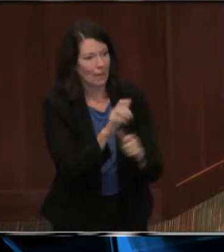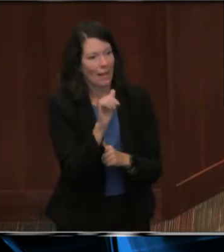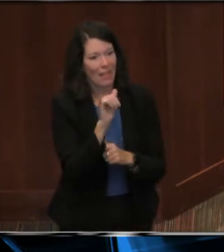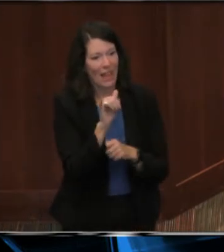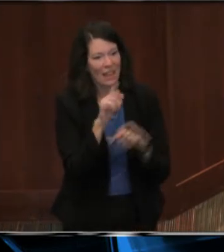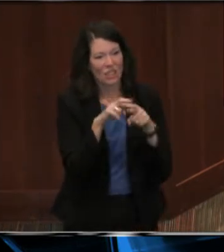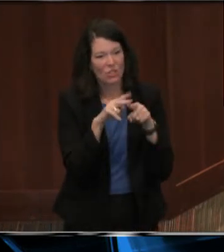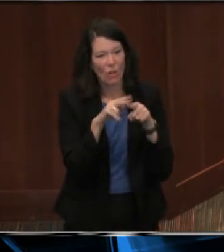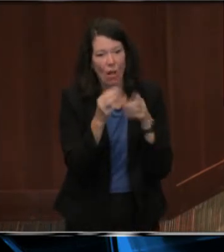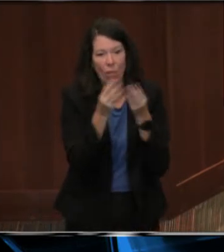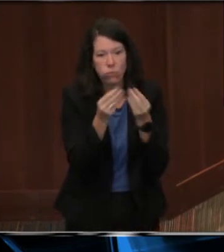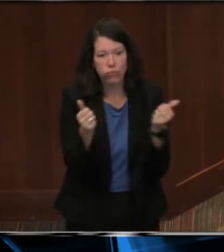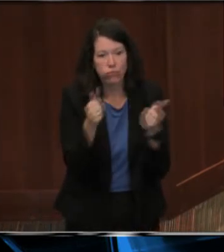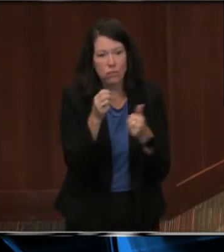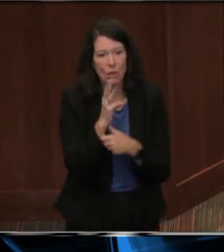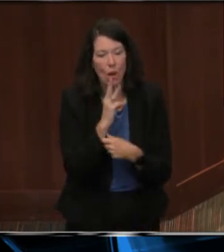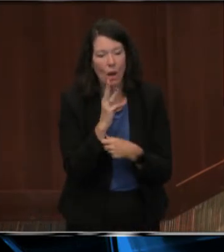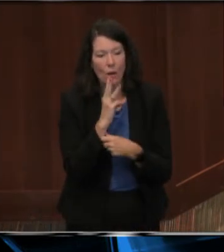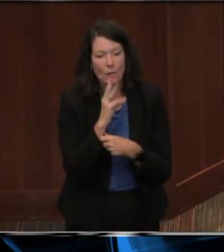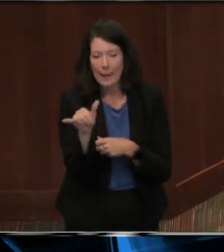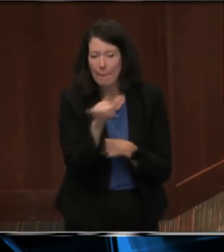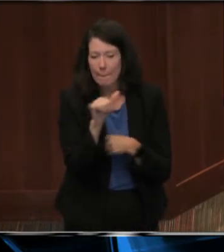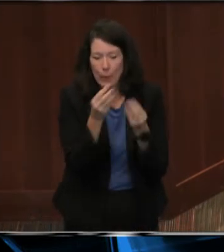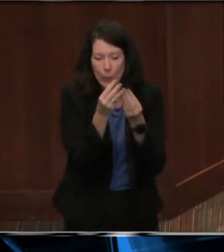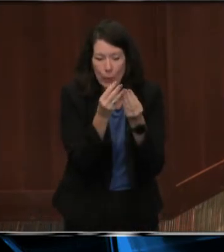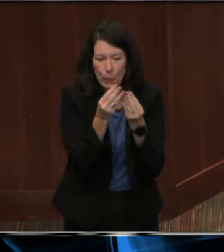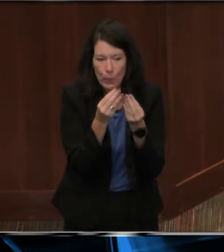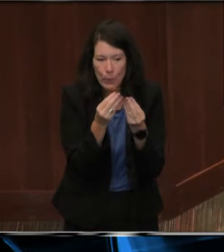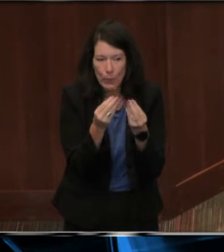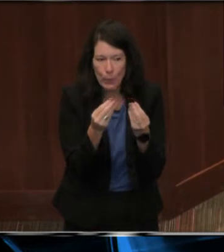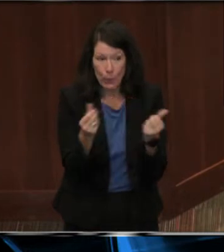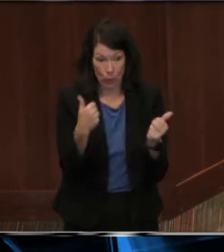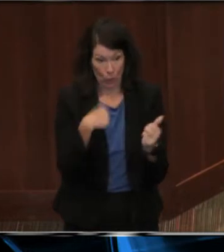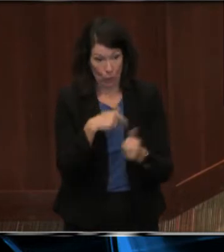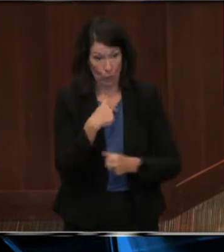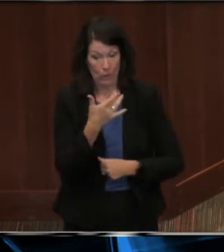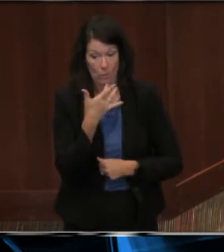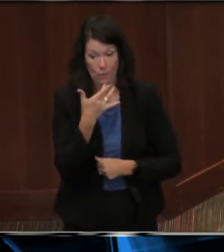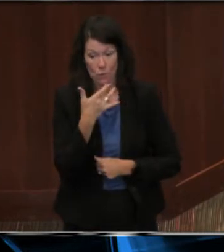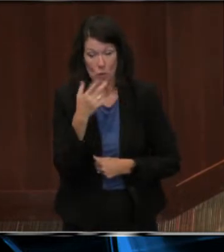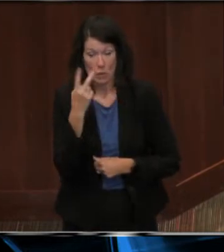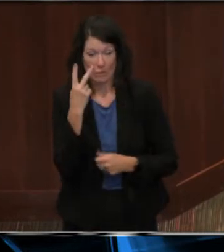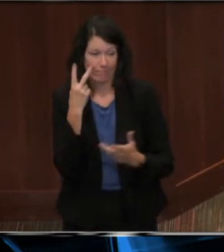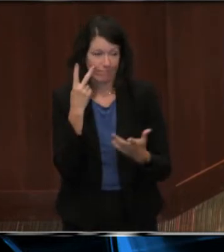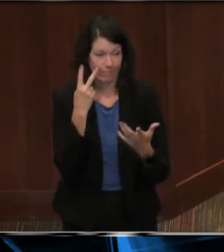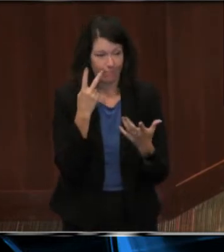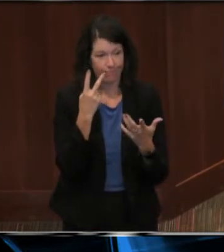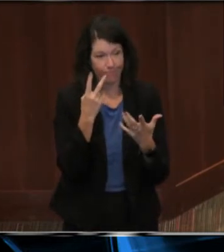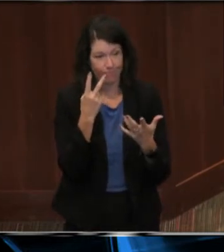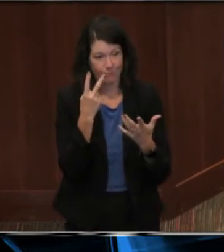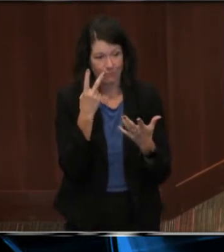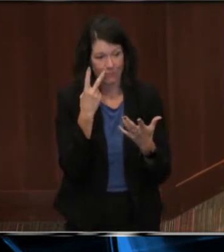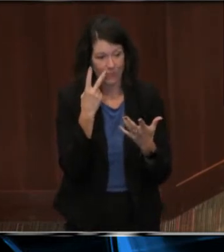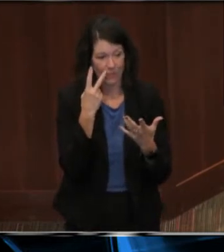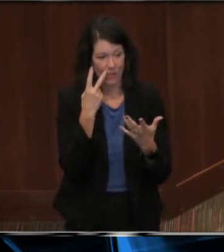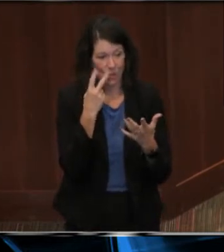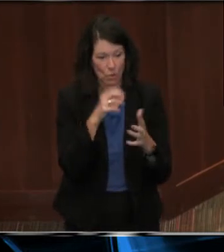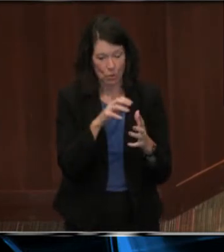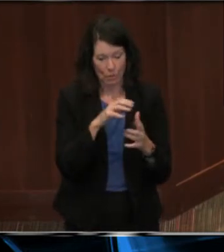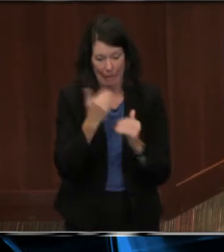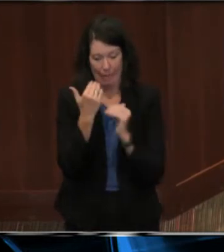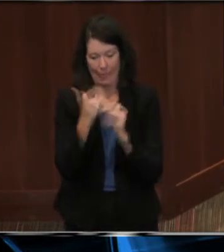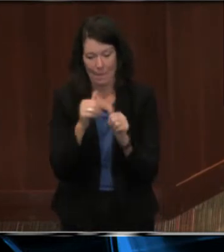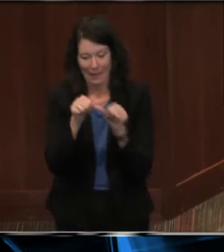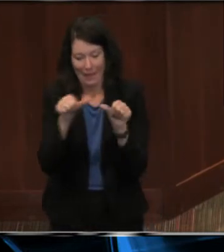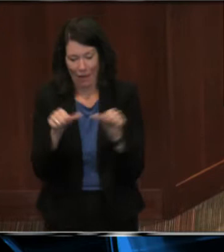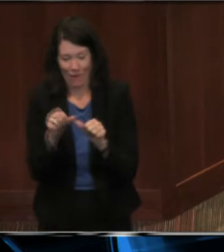salt being dissolved in water, and what we would like to see is that we could kind of pull the salty water into just a very